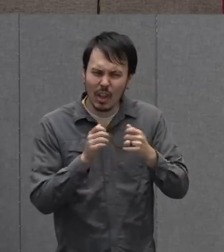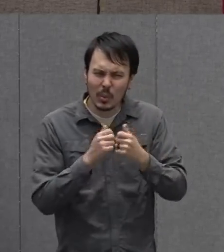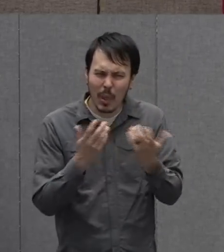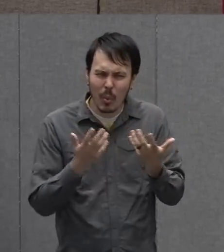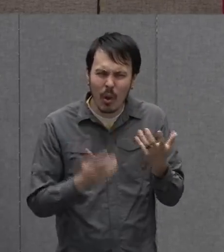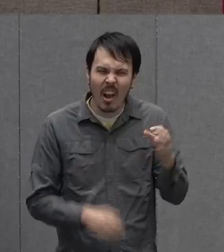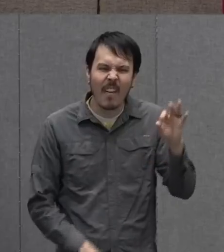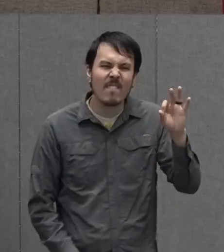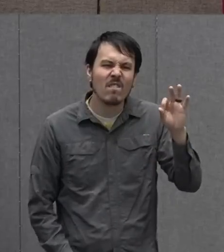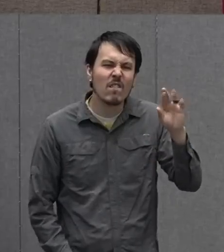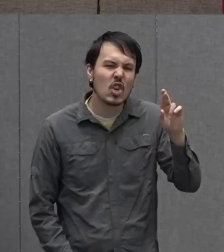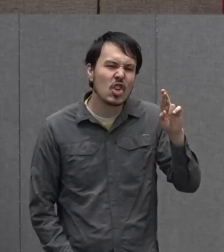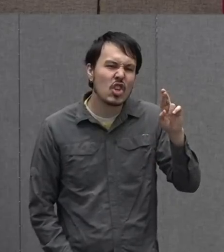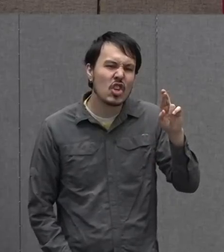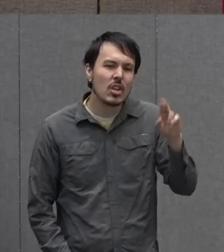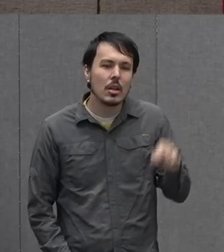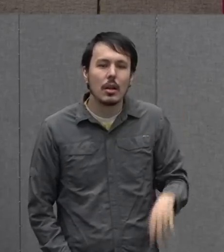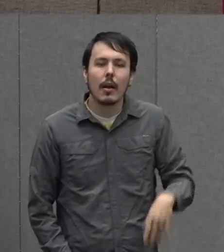Friday, capital